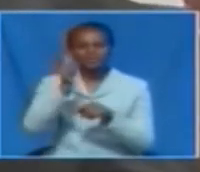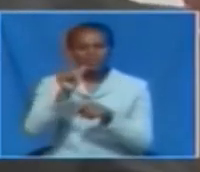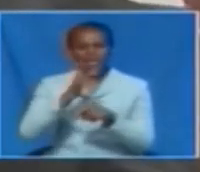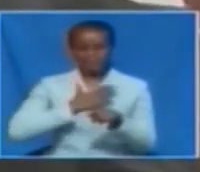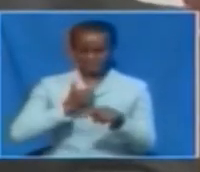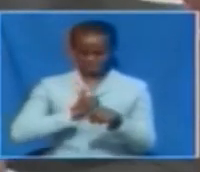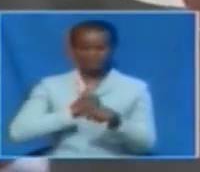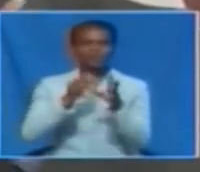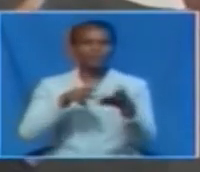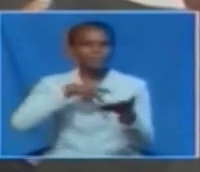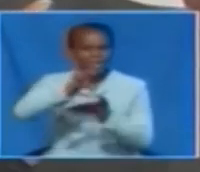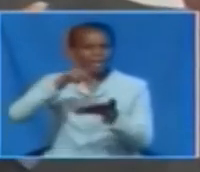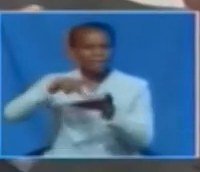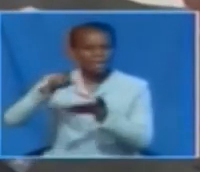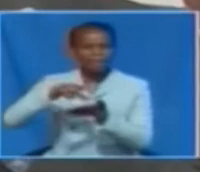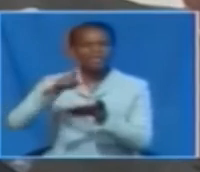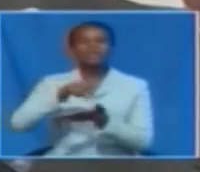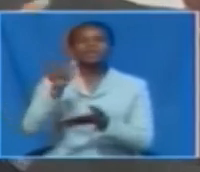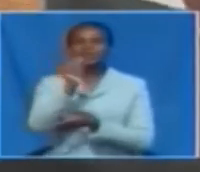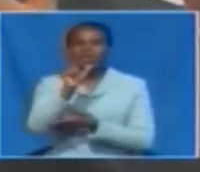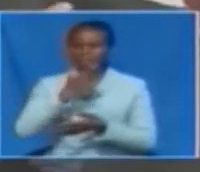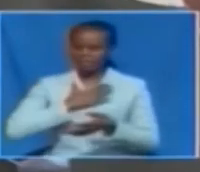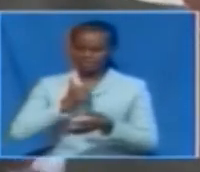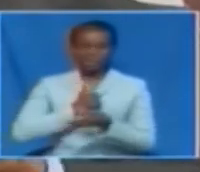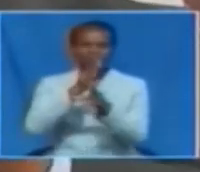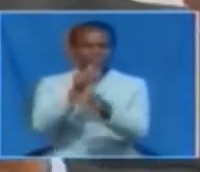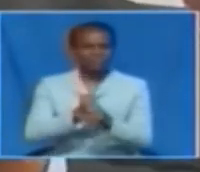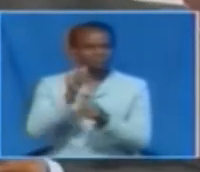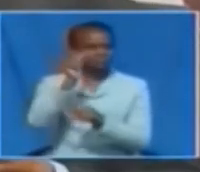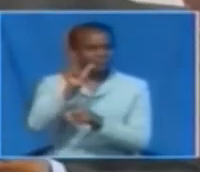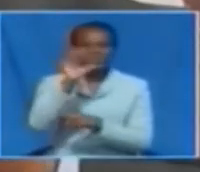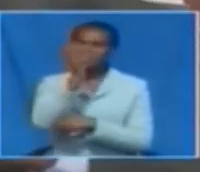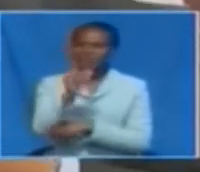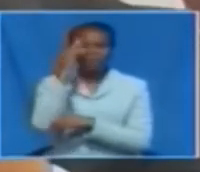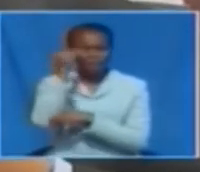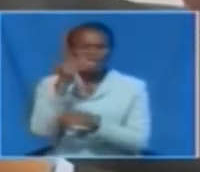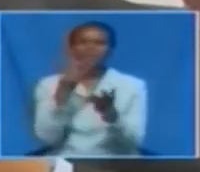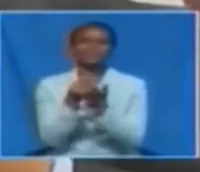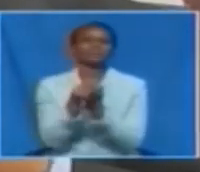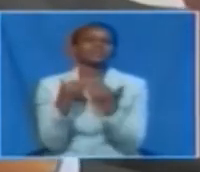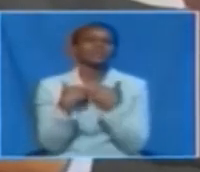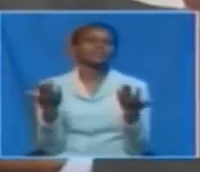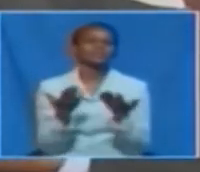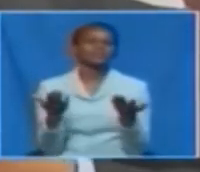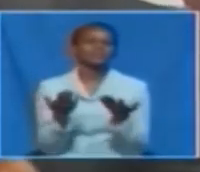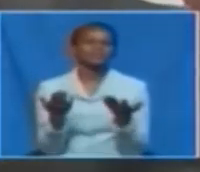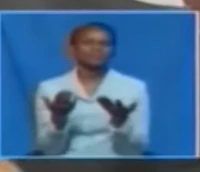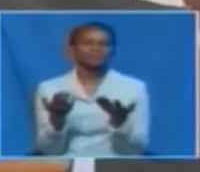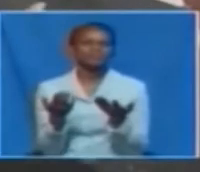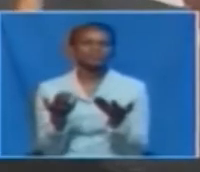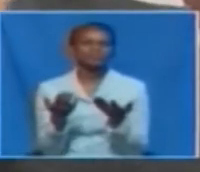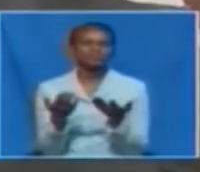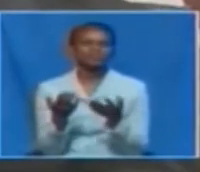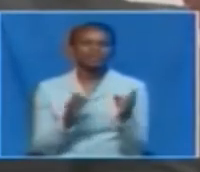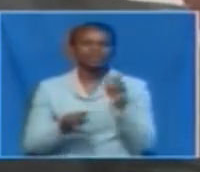to MMD. MMD never gives to me because it doesn't have the money to give me. So the ones